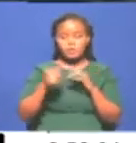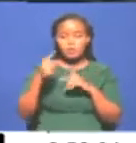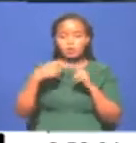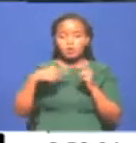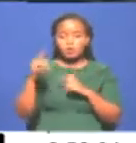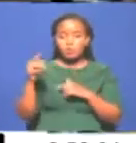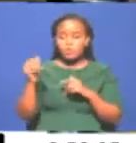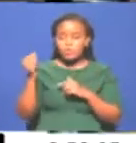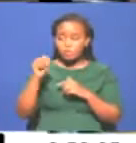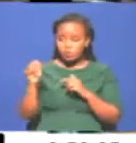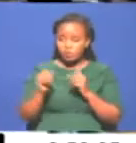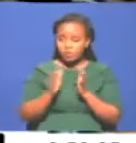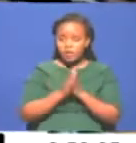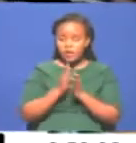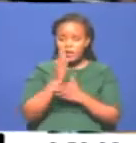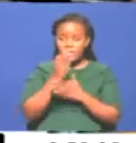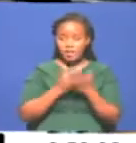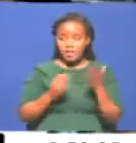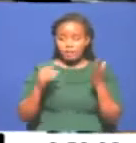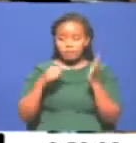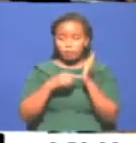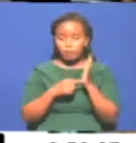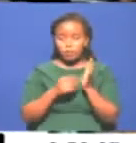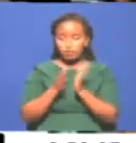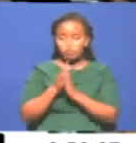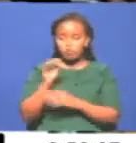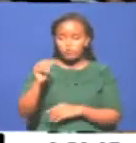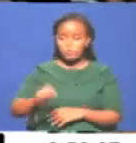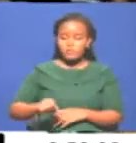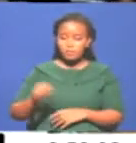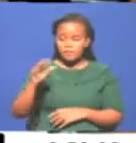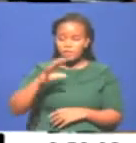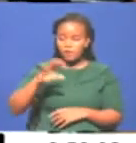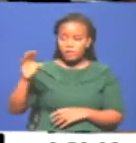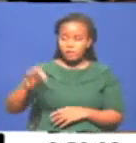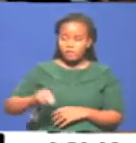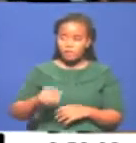point behind top seed Mungal Ethan of South Africa, who scored 7.5 points.